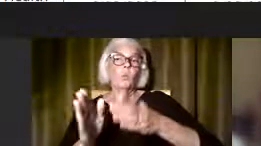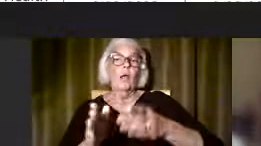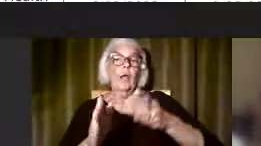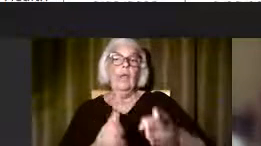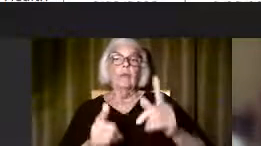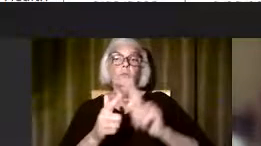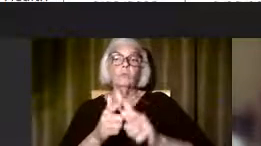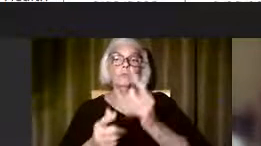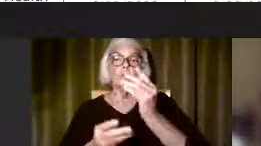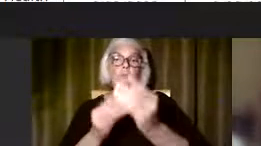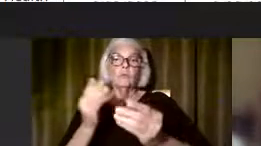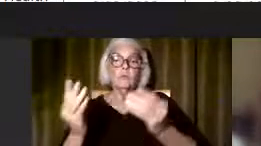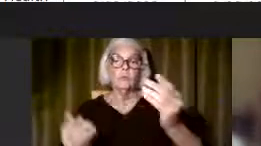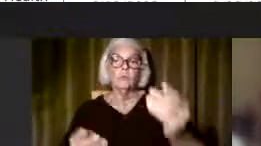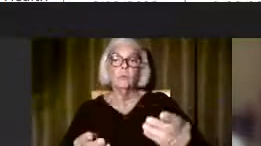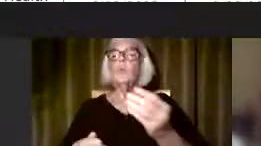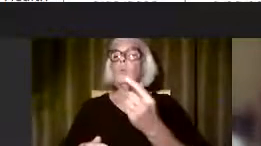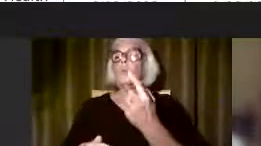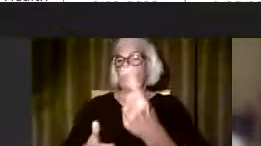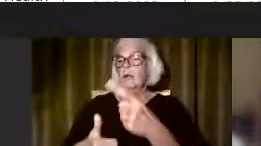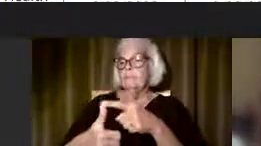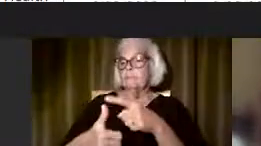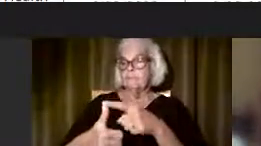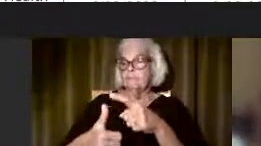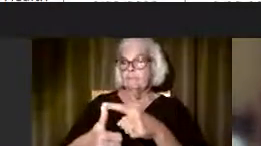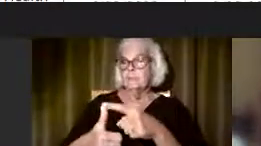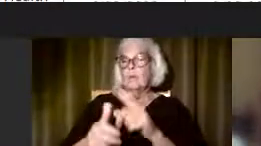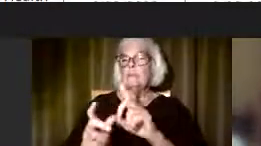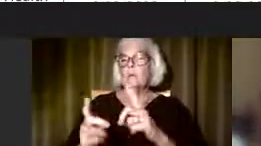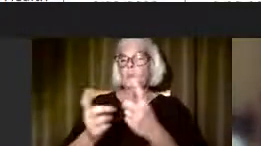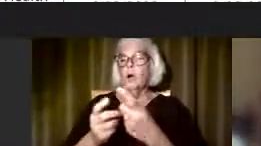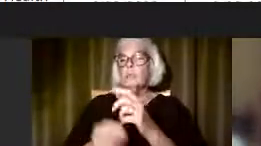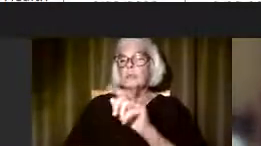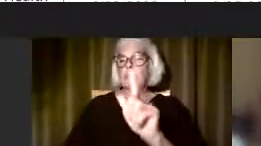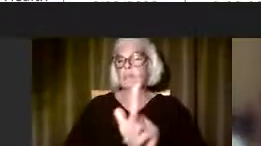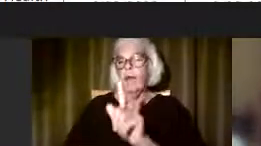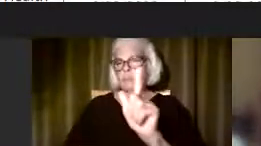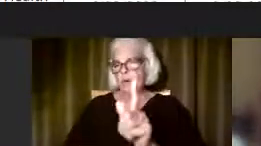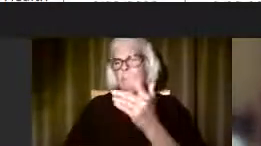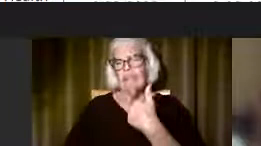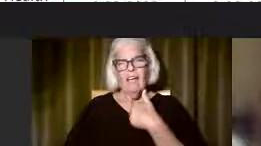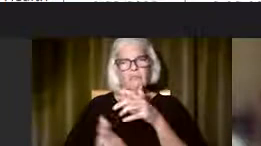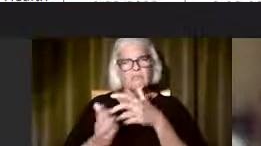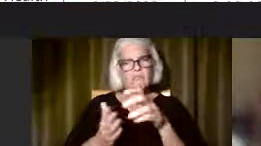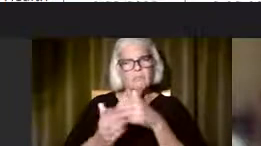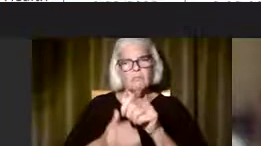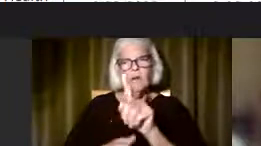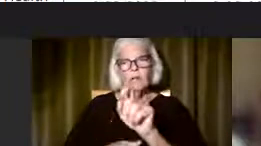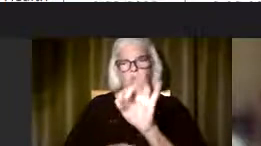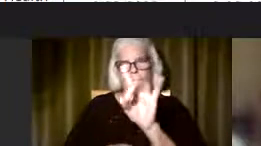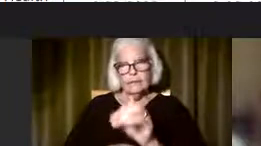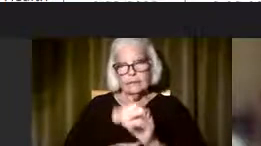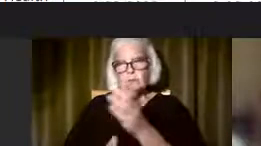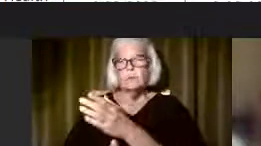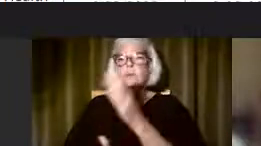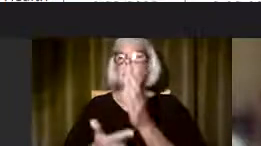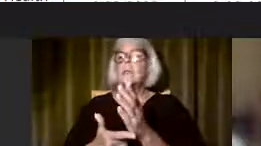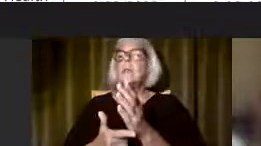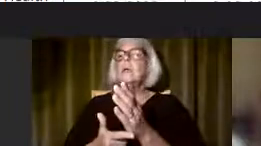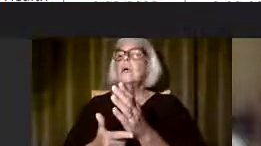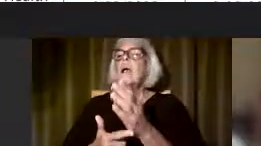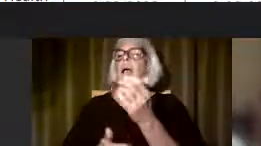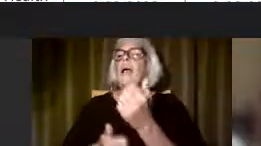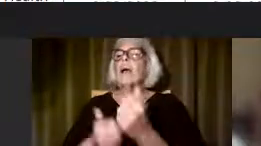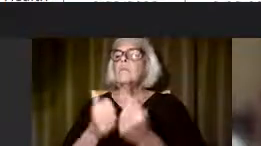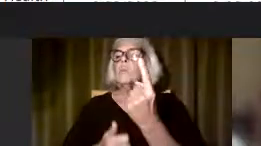180 libraries throughout the state of Vermont. We have the Vermont Everyone Eats program and the Vermont Food Bank, which serves